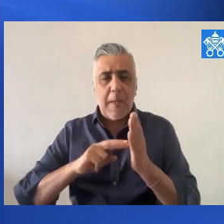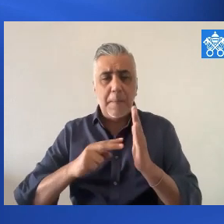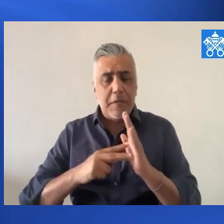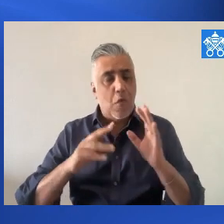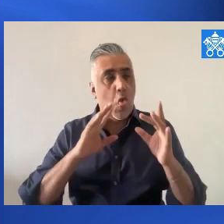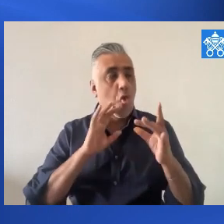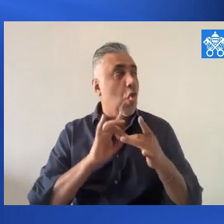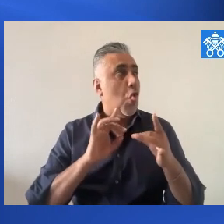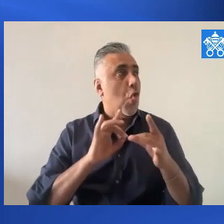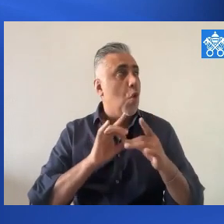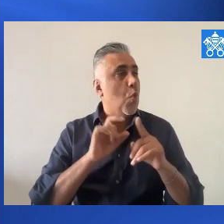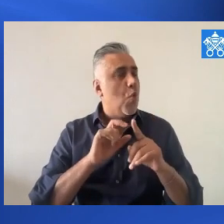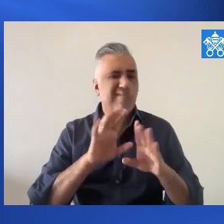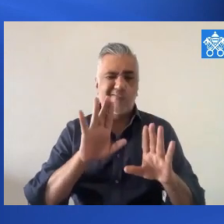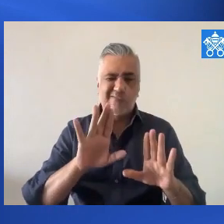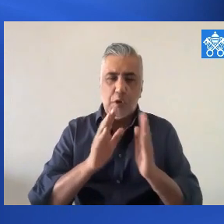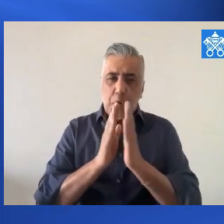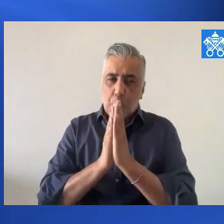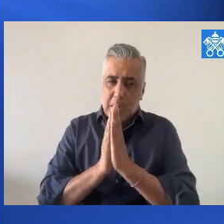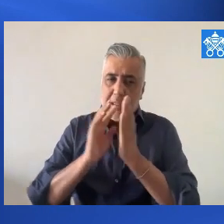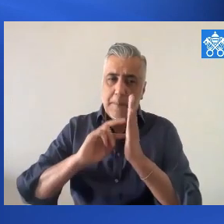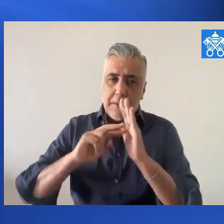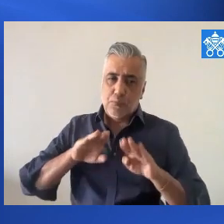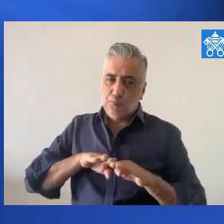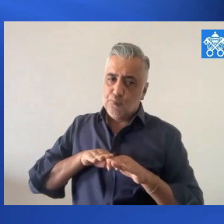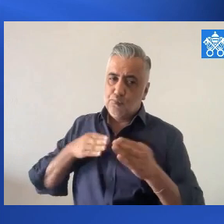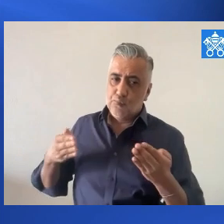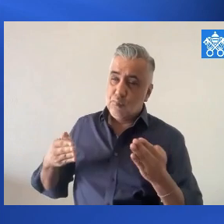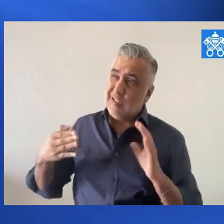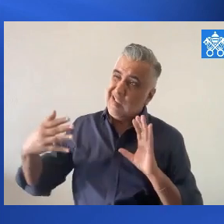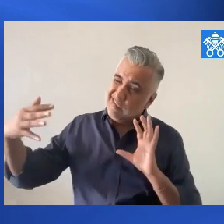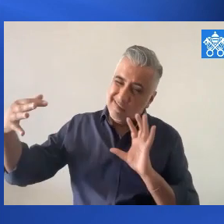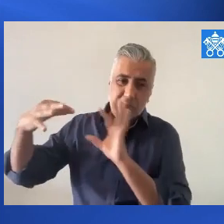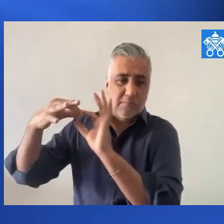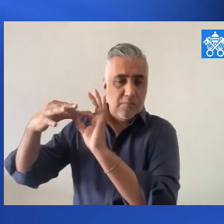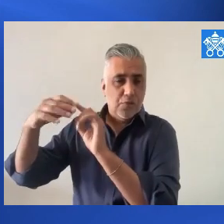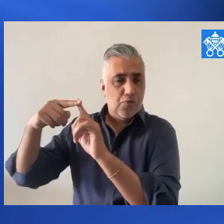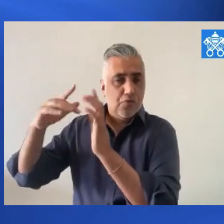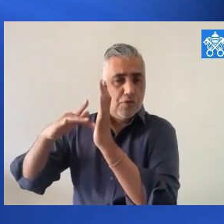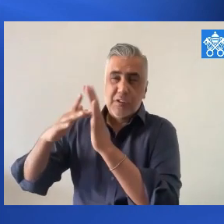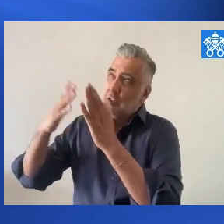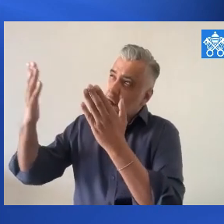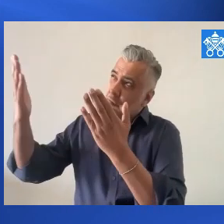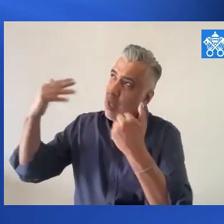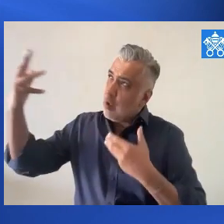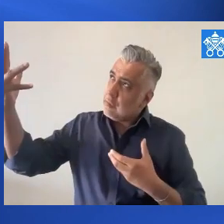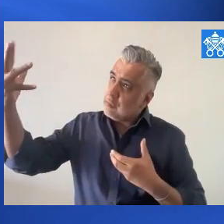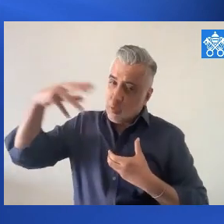So, praying is not just about saying many words. It's opening our heart to Jesus, to drawing close to